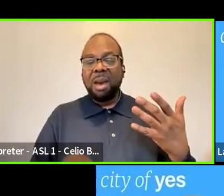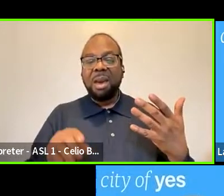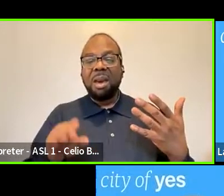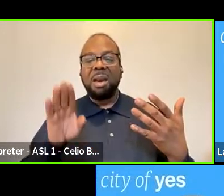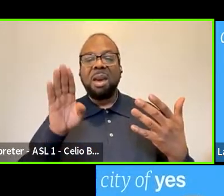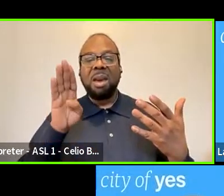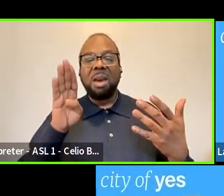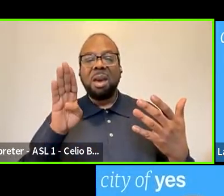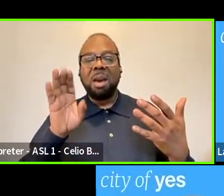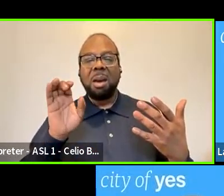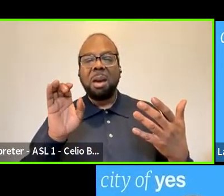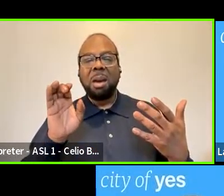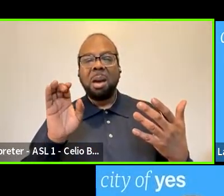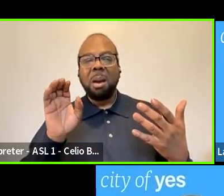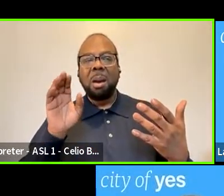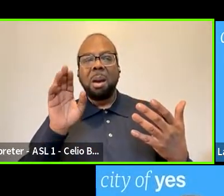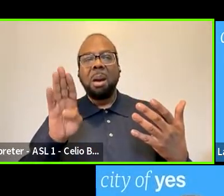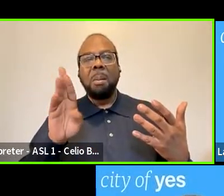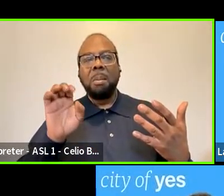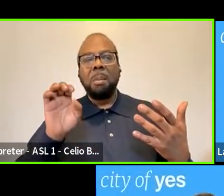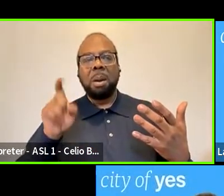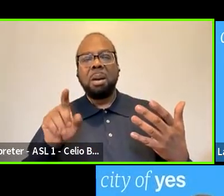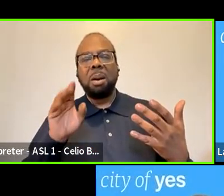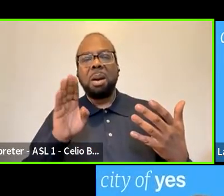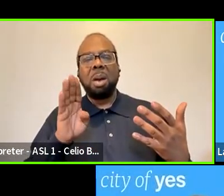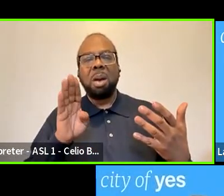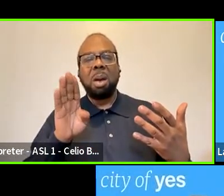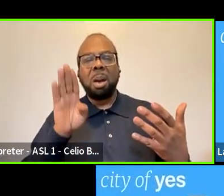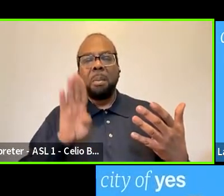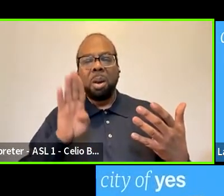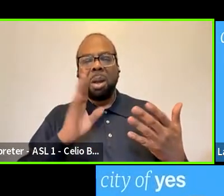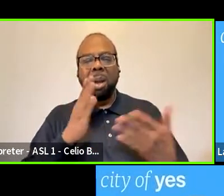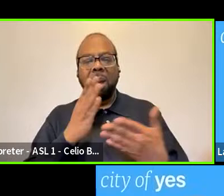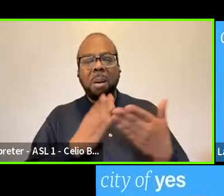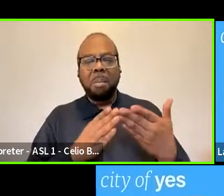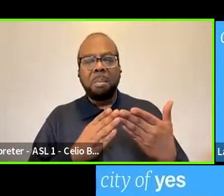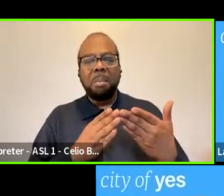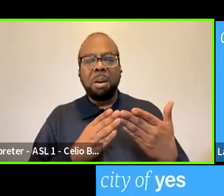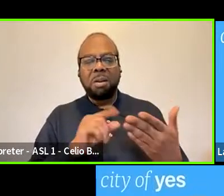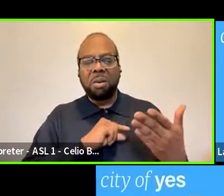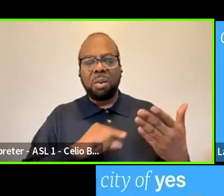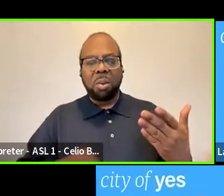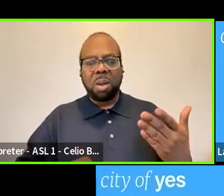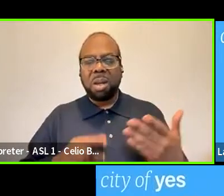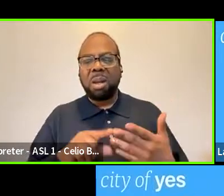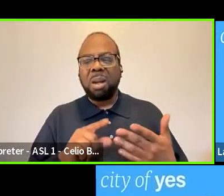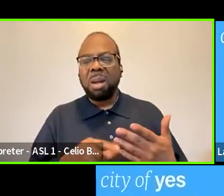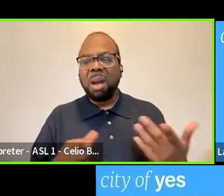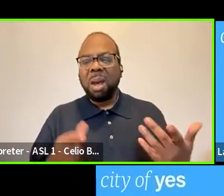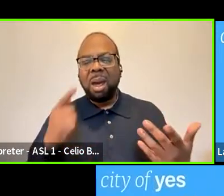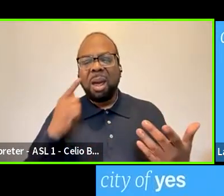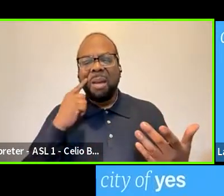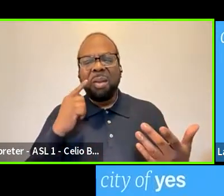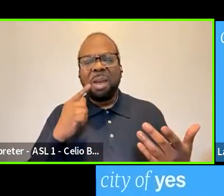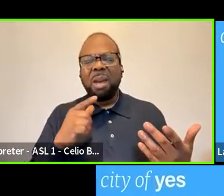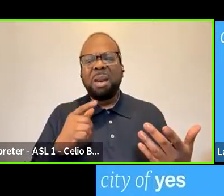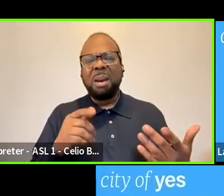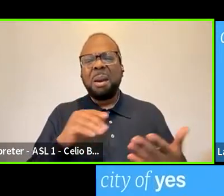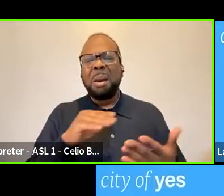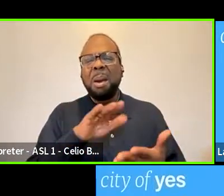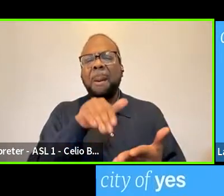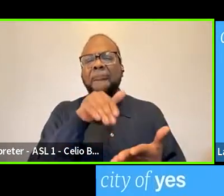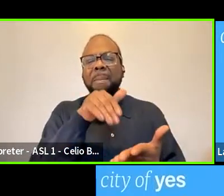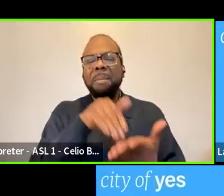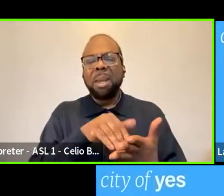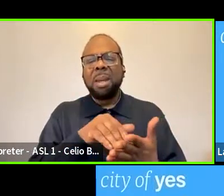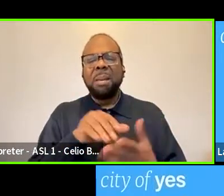and portions of Queens? I think many brownstones are maybe like medium-density R6 or